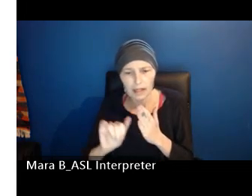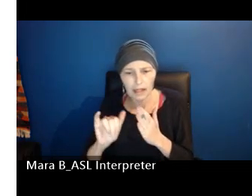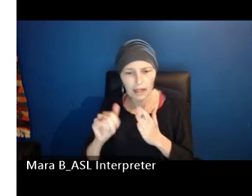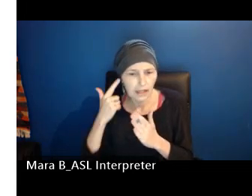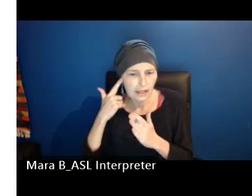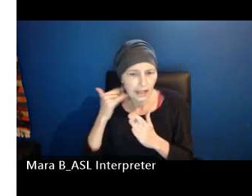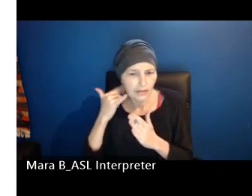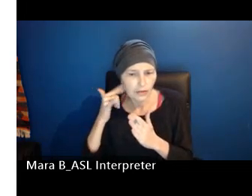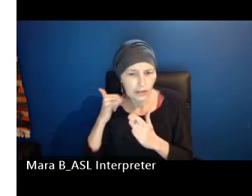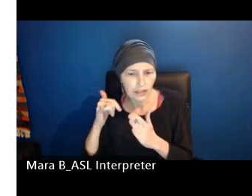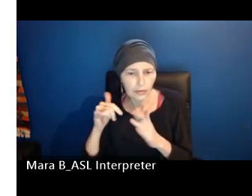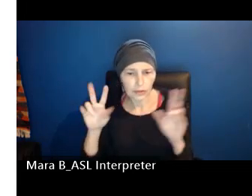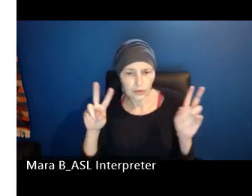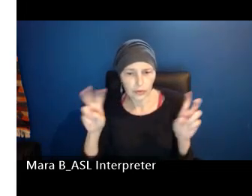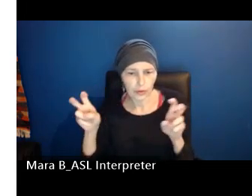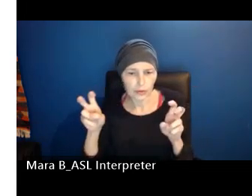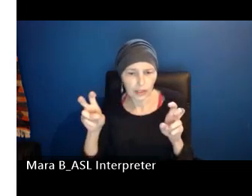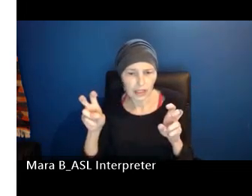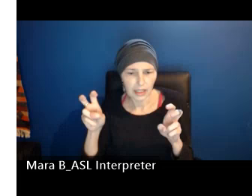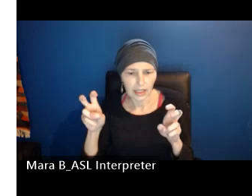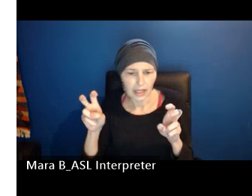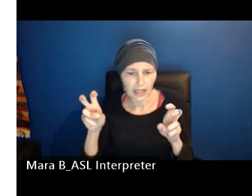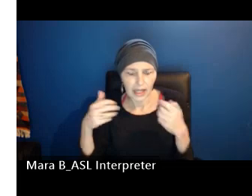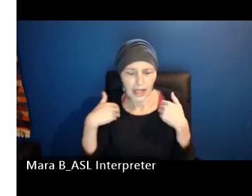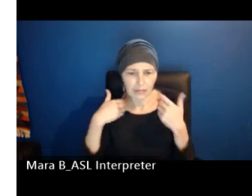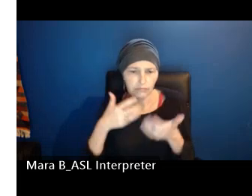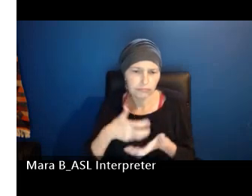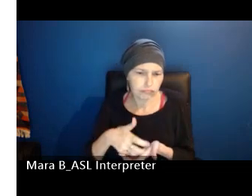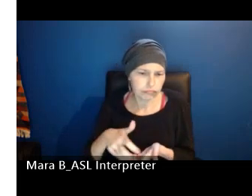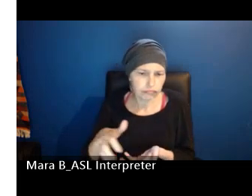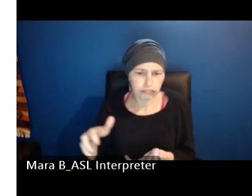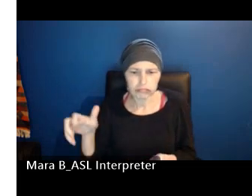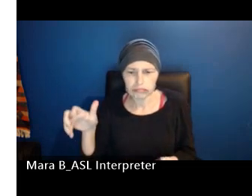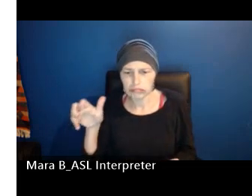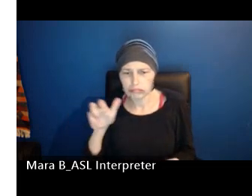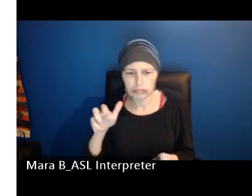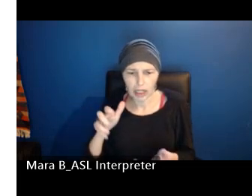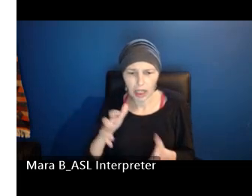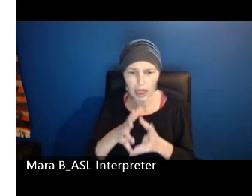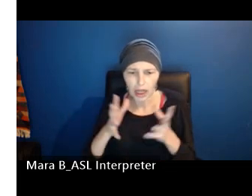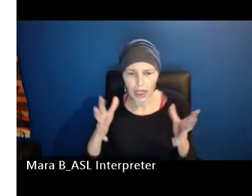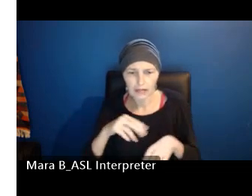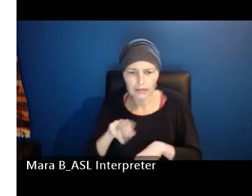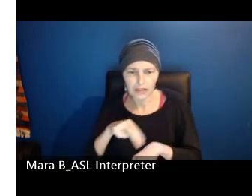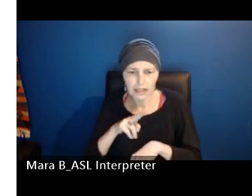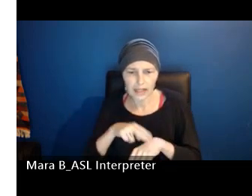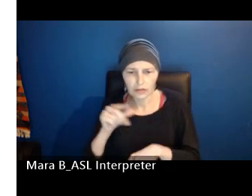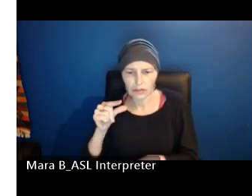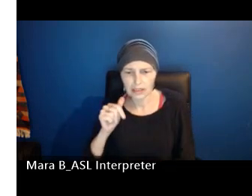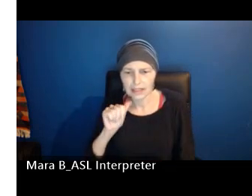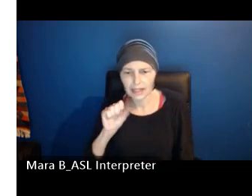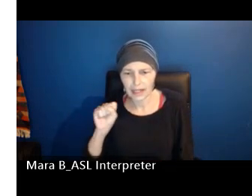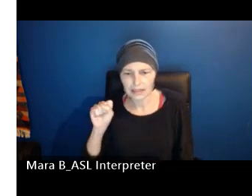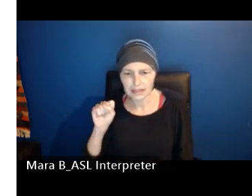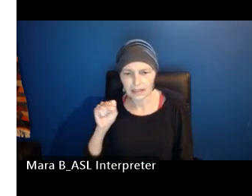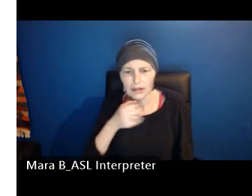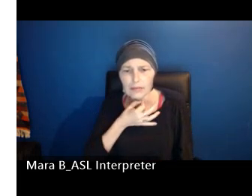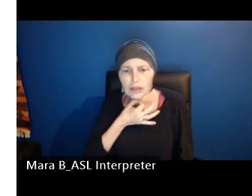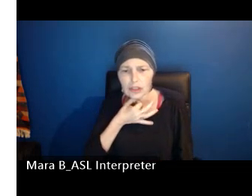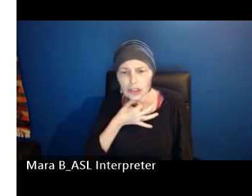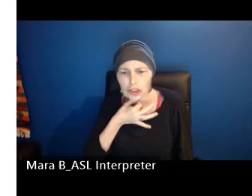quote, sitting on top of a vast ocean of natural gas. I'm just curious to know